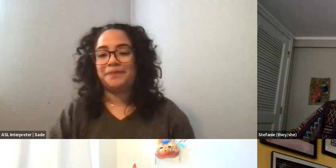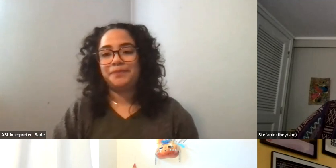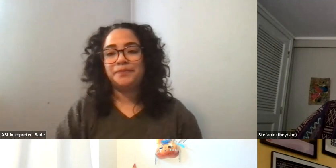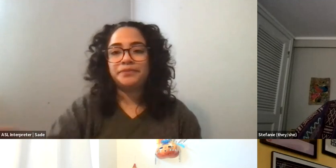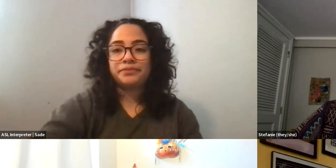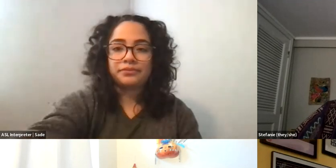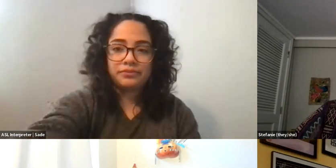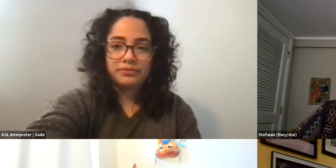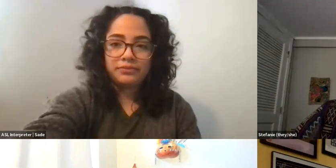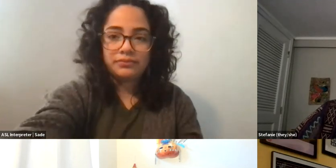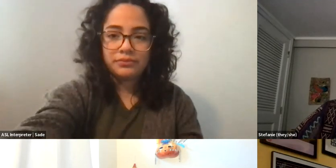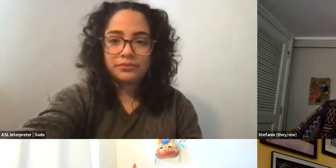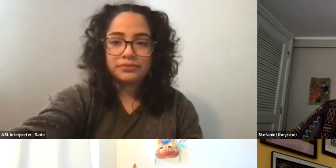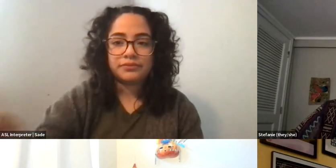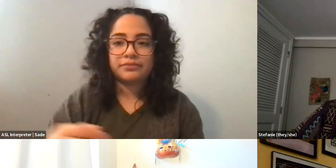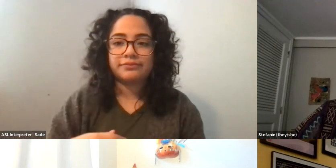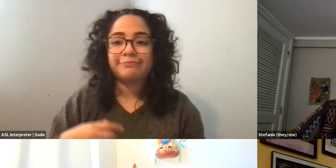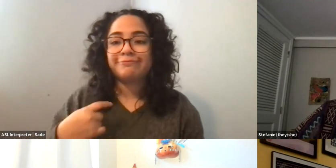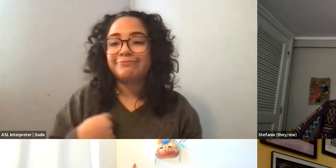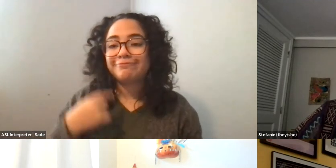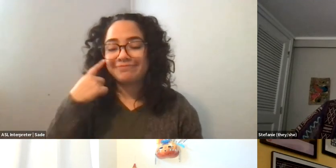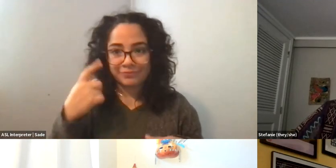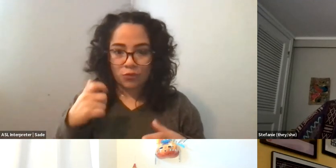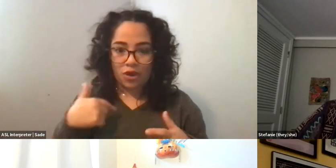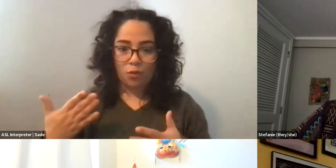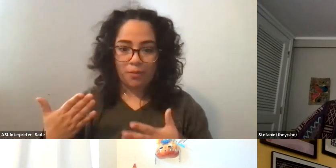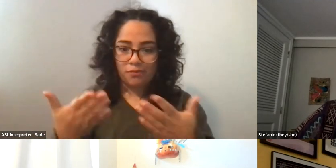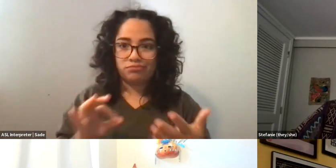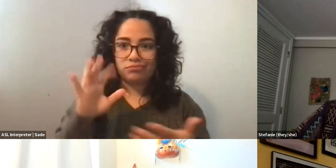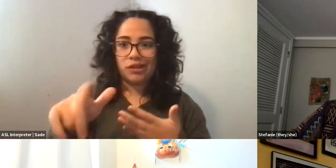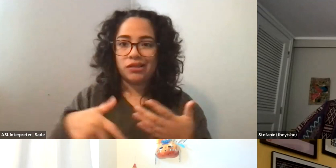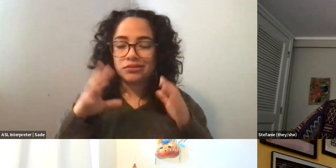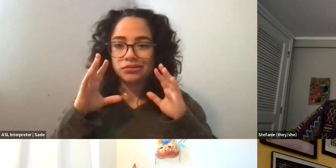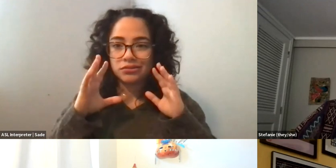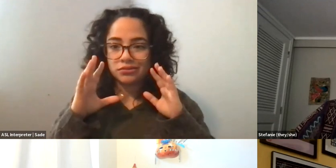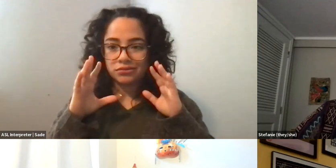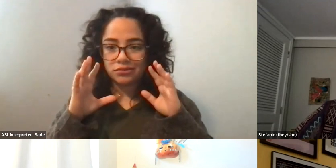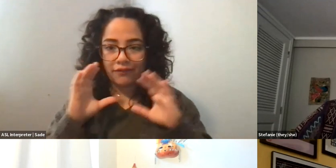I think what I would bring to this conversation is that